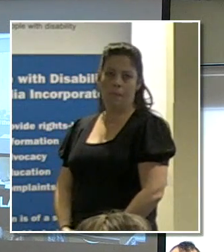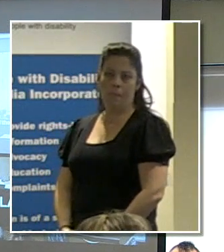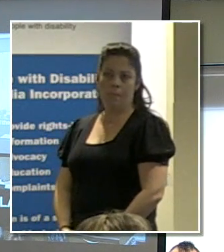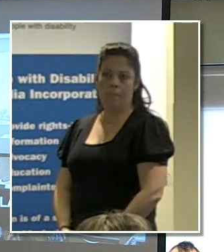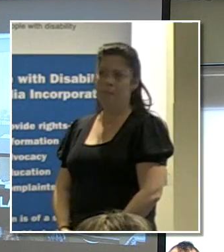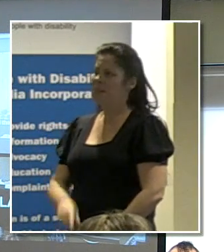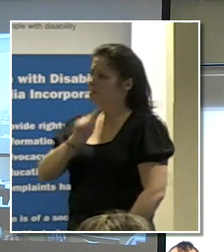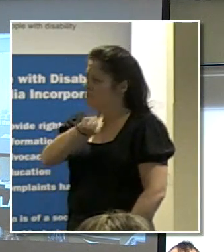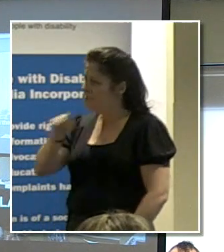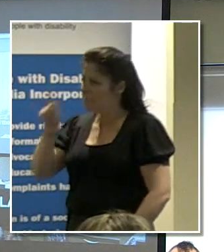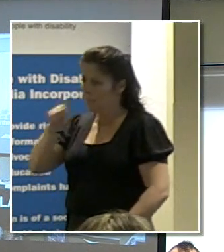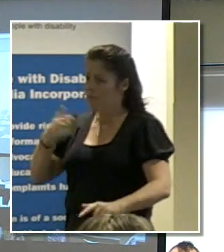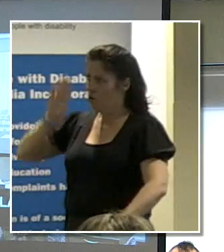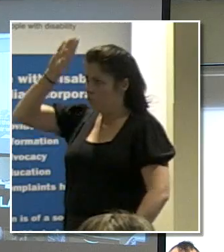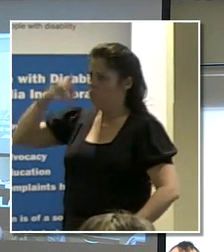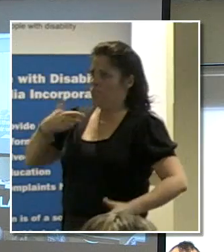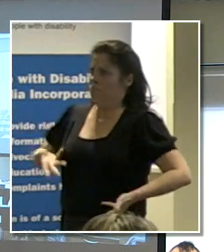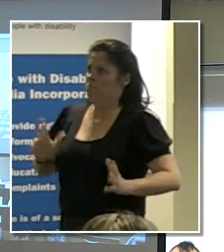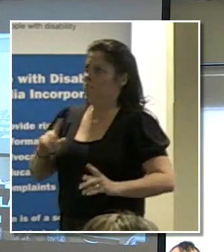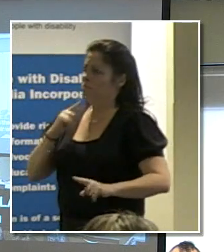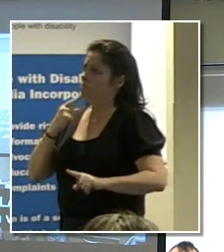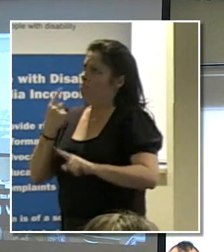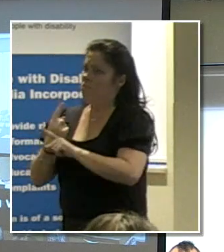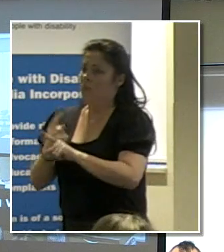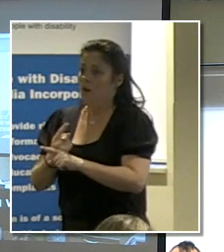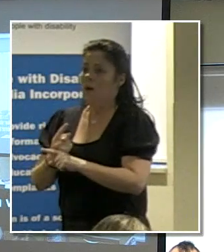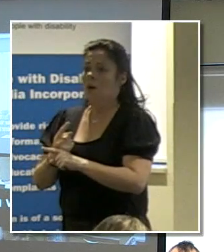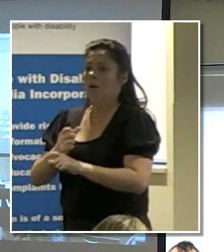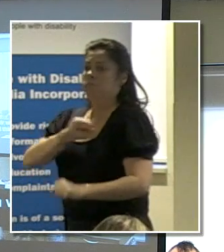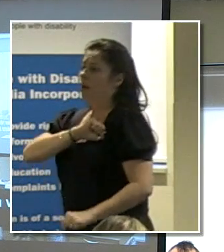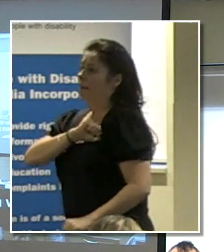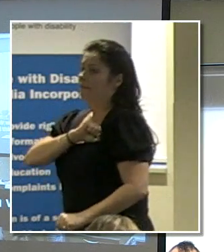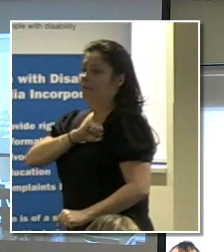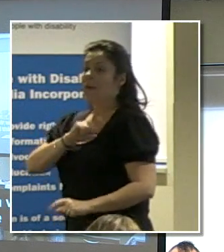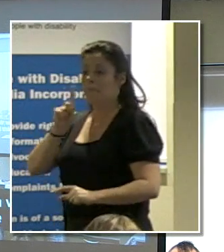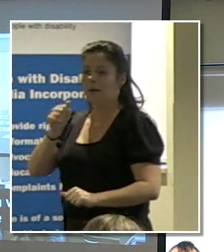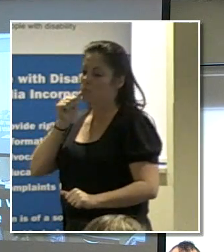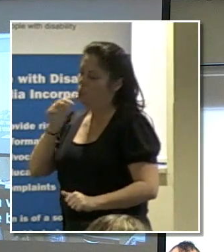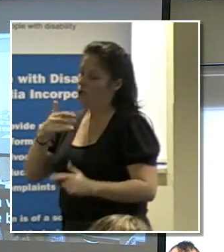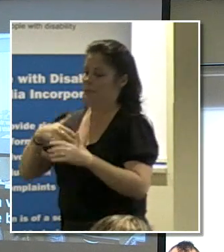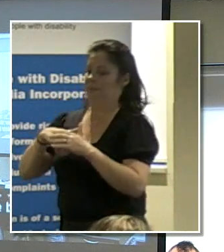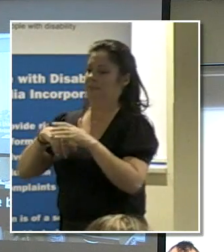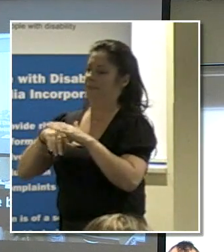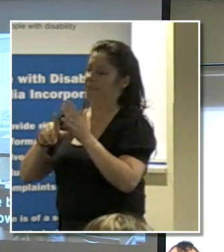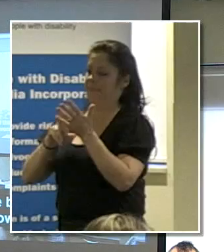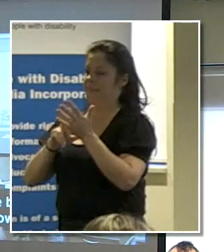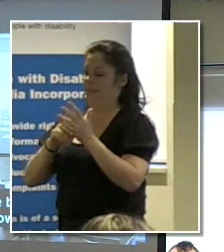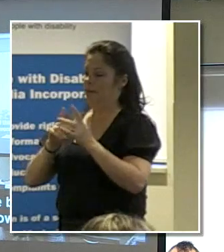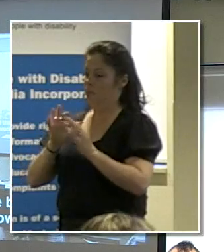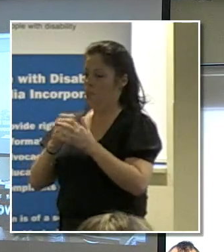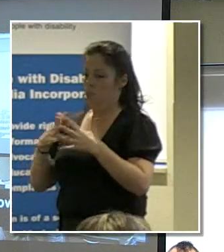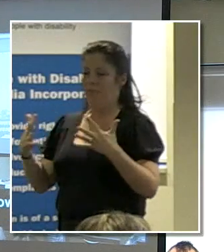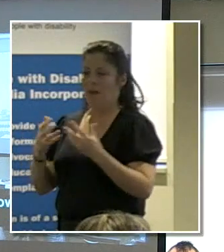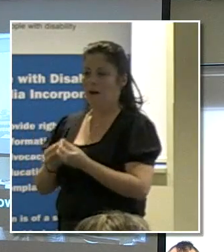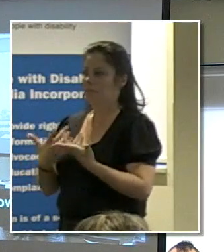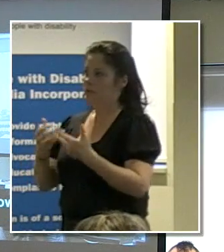Their witness is not in vain, and this year we have begun a conversation about how we can prevent abuse and deal with